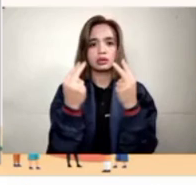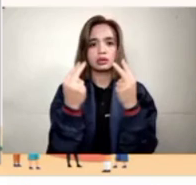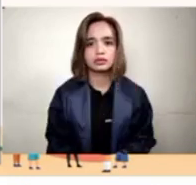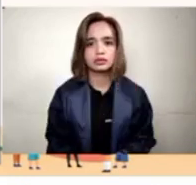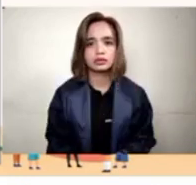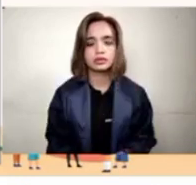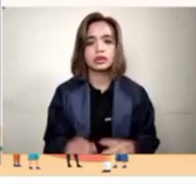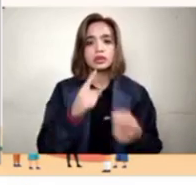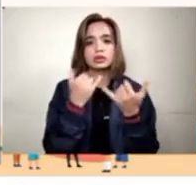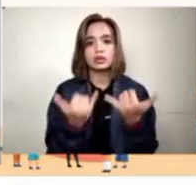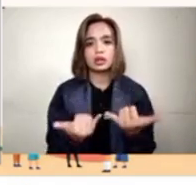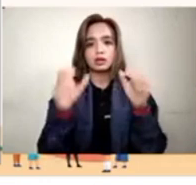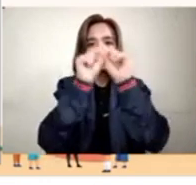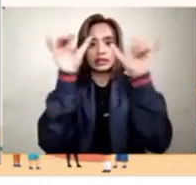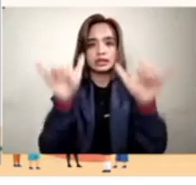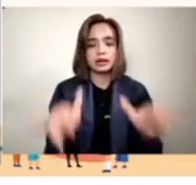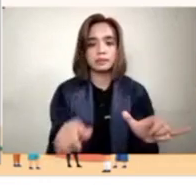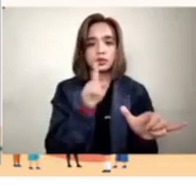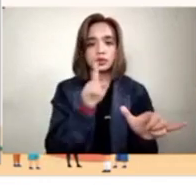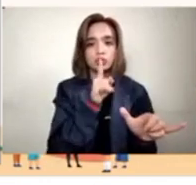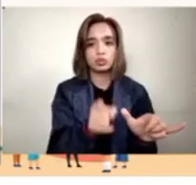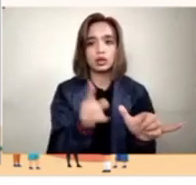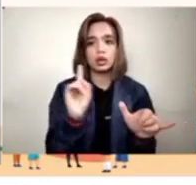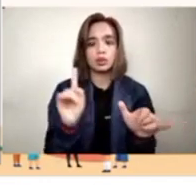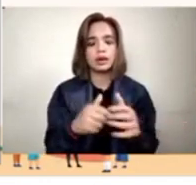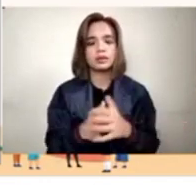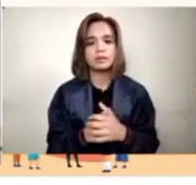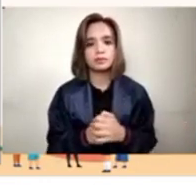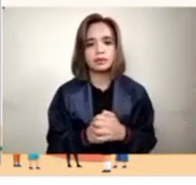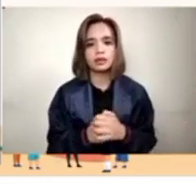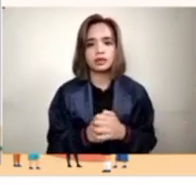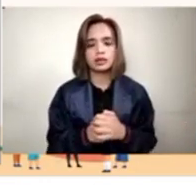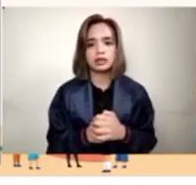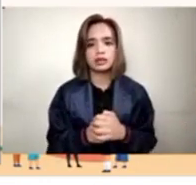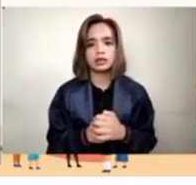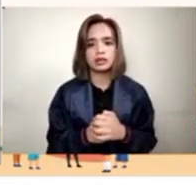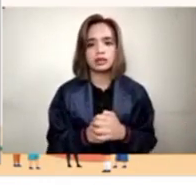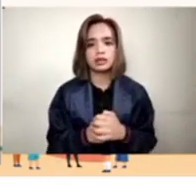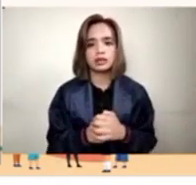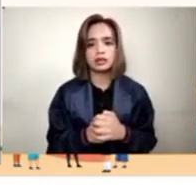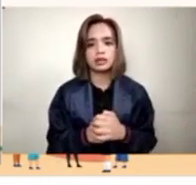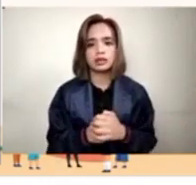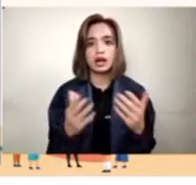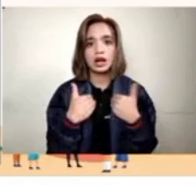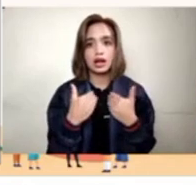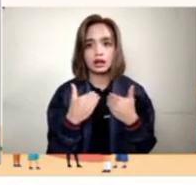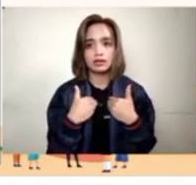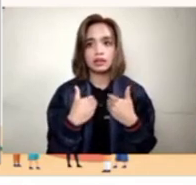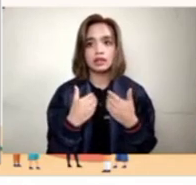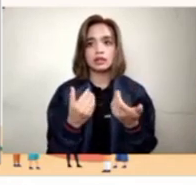years of experience. The current system assumes that as soon as the